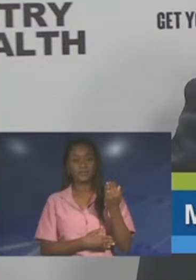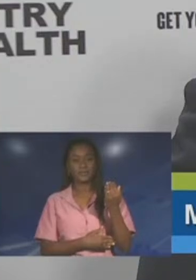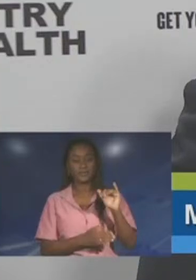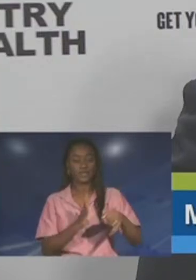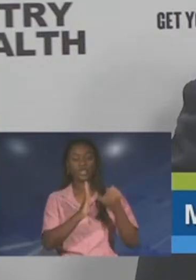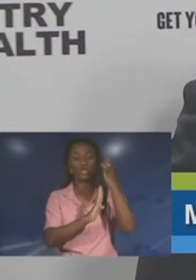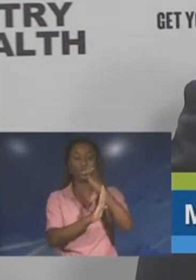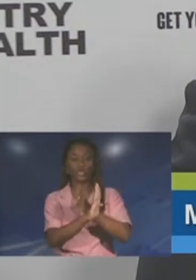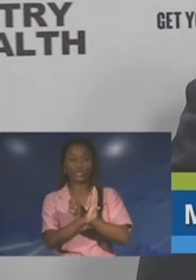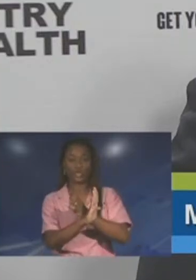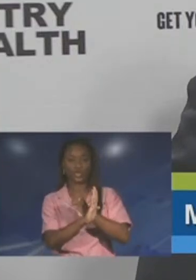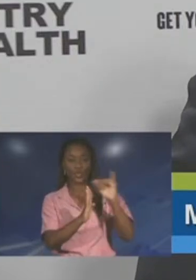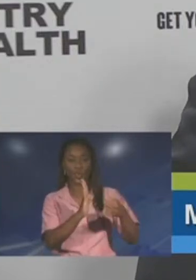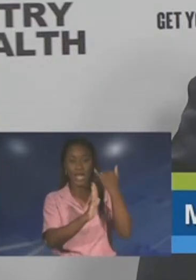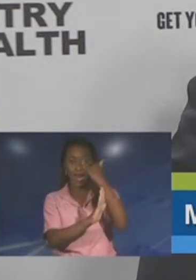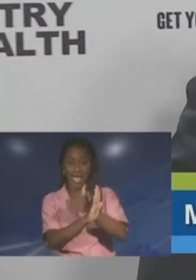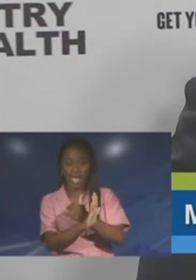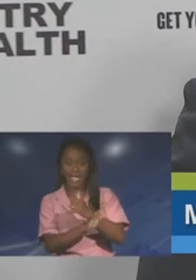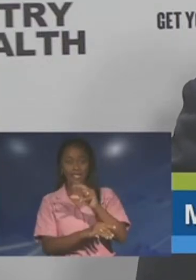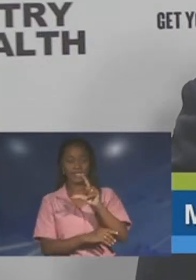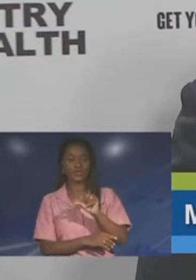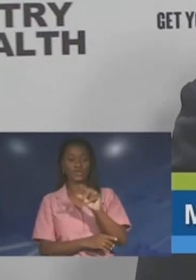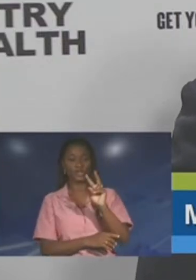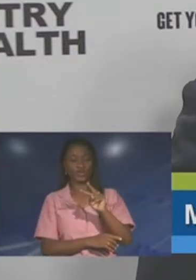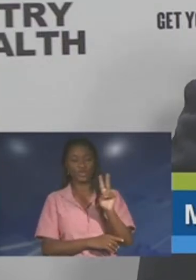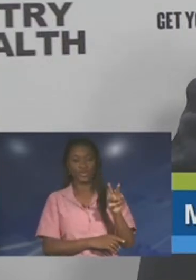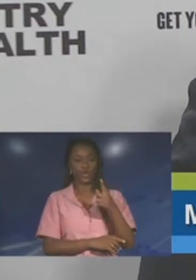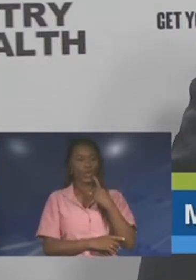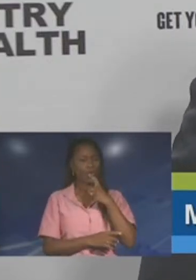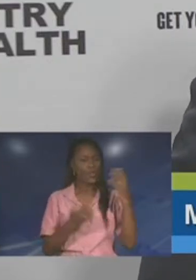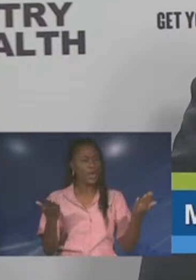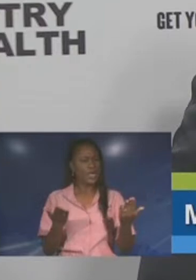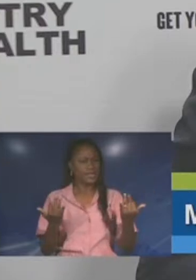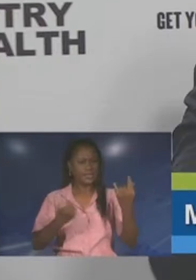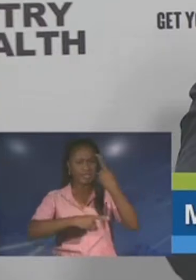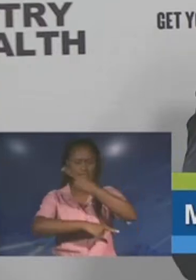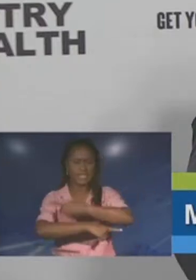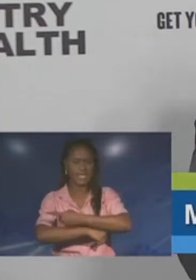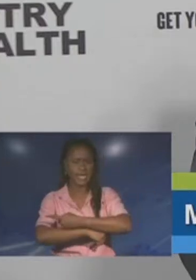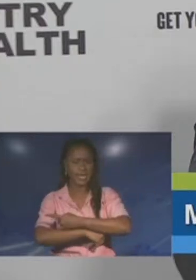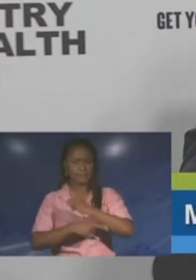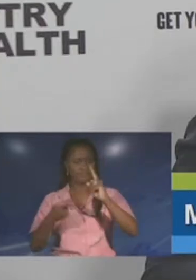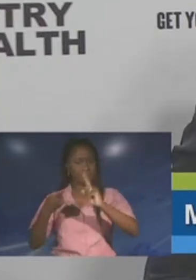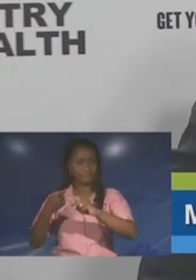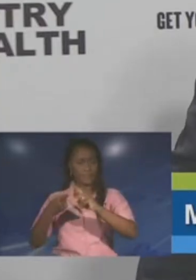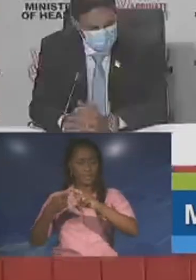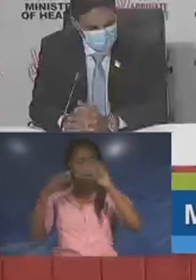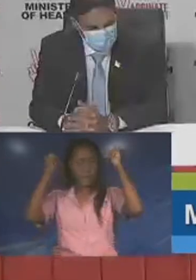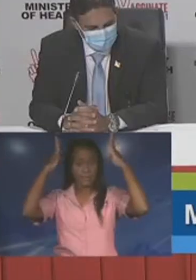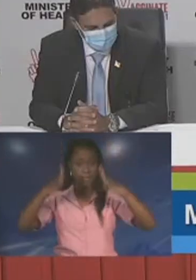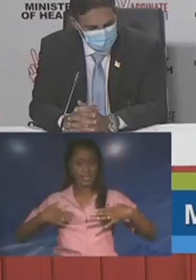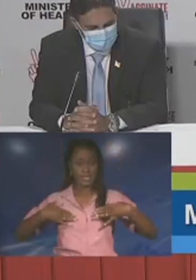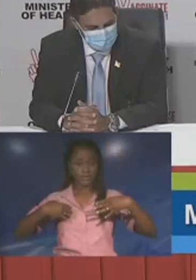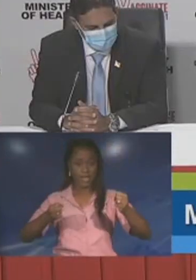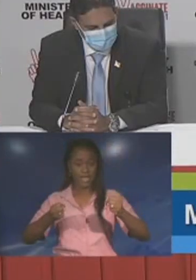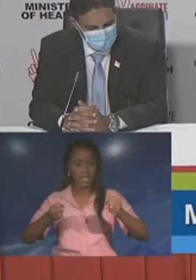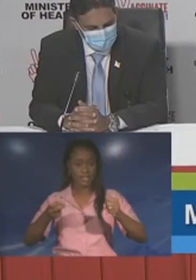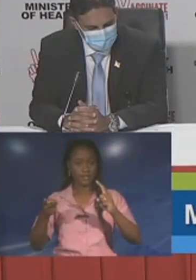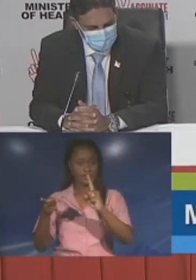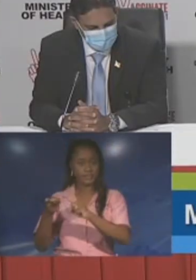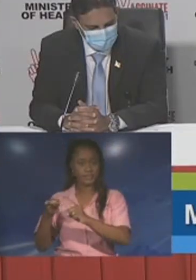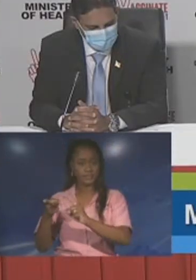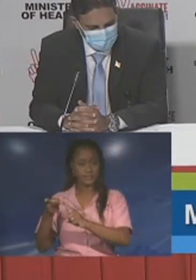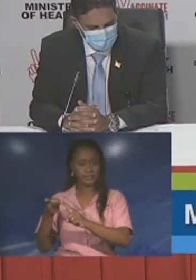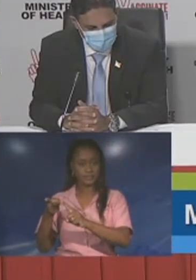June 2022. On today's panel, we have the Honorable Minister of Health, as well